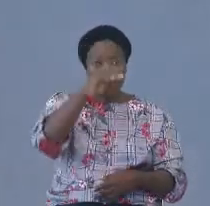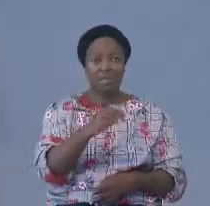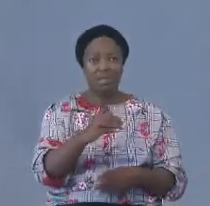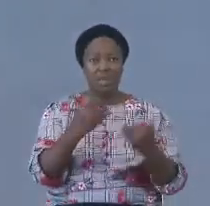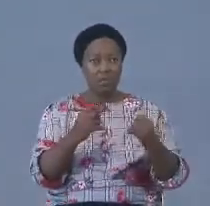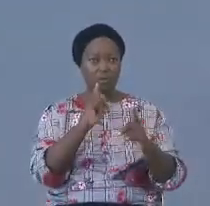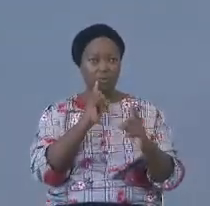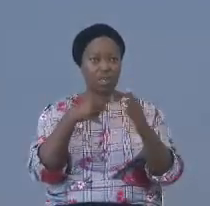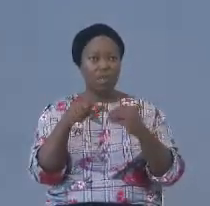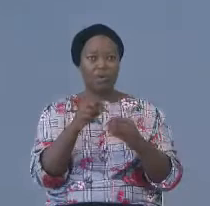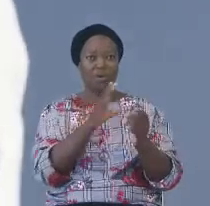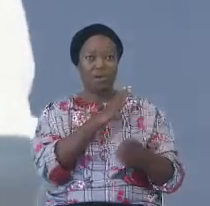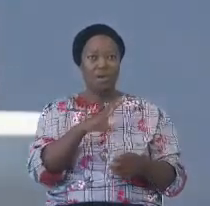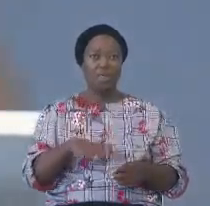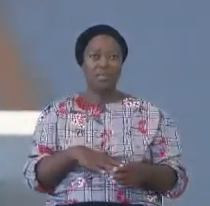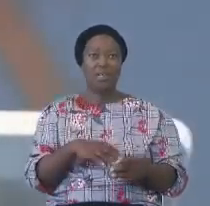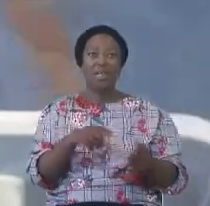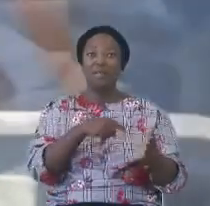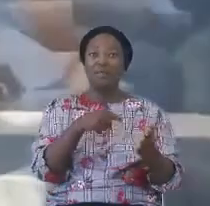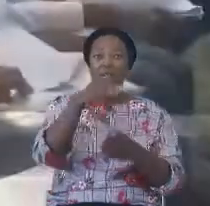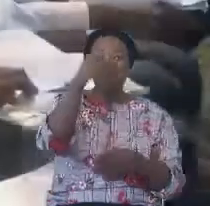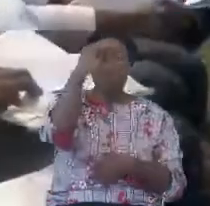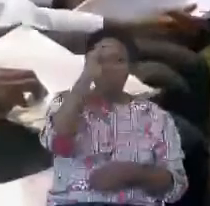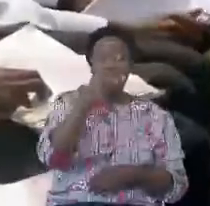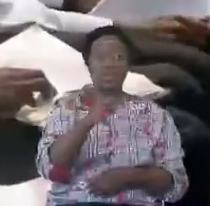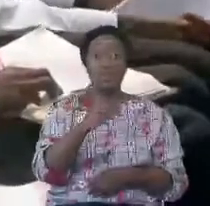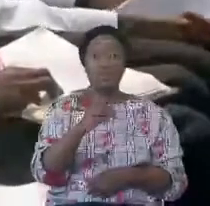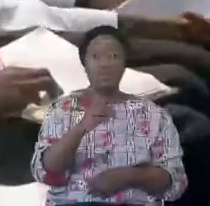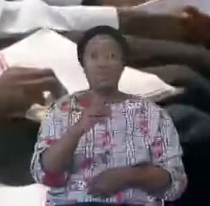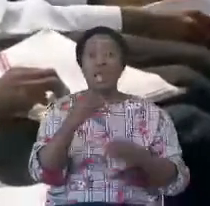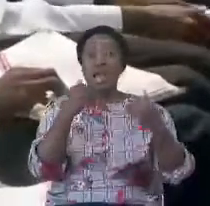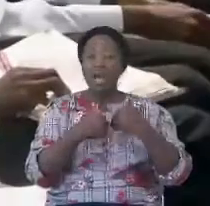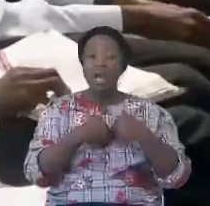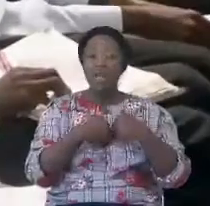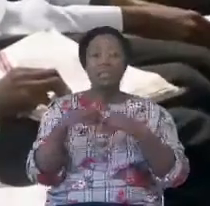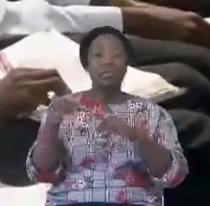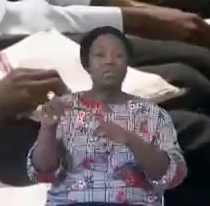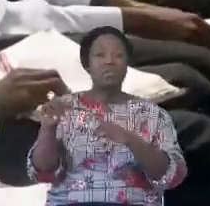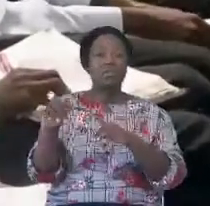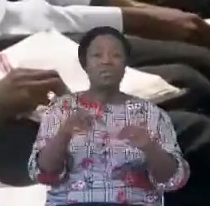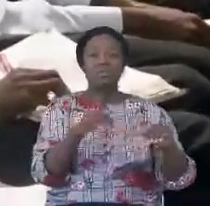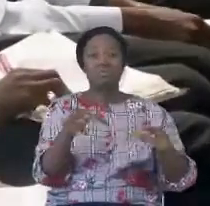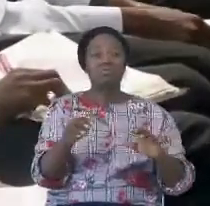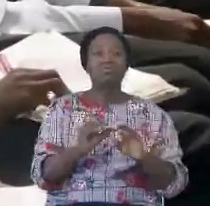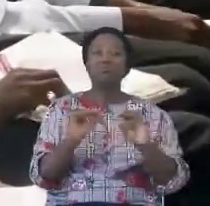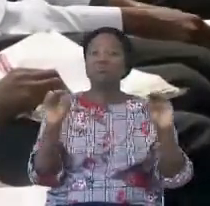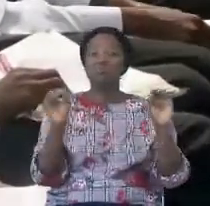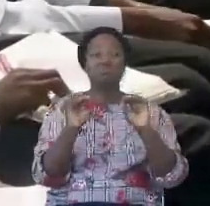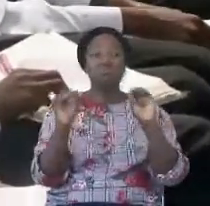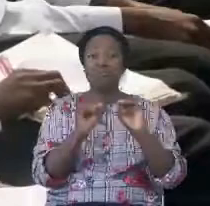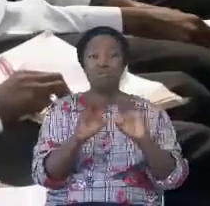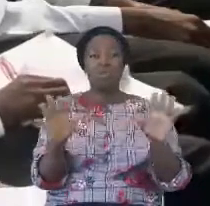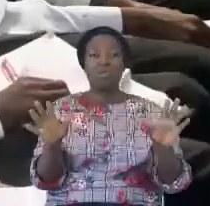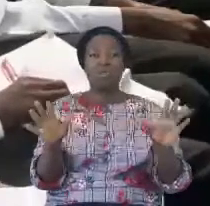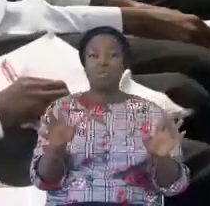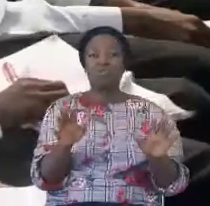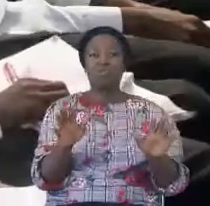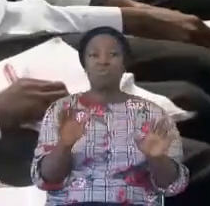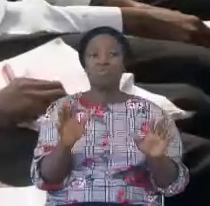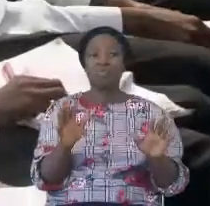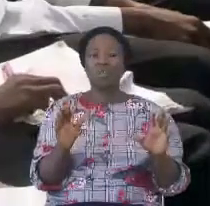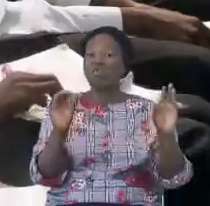our deeds. But this man, referring to Christ, this man